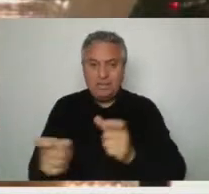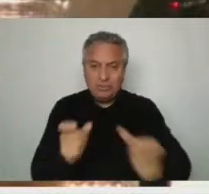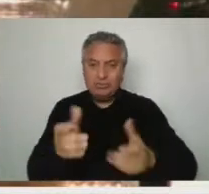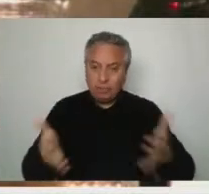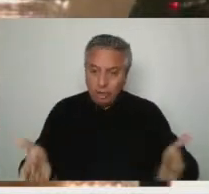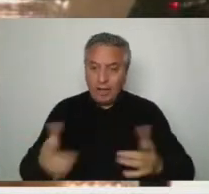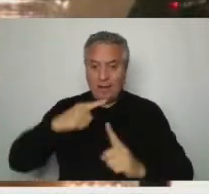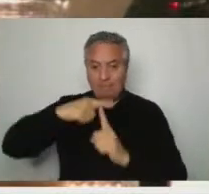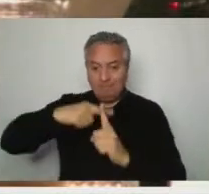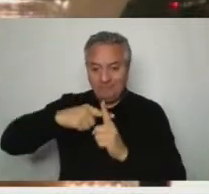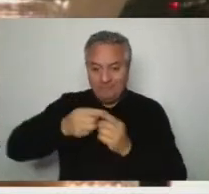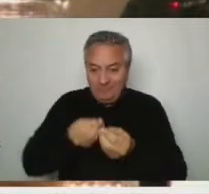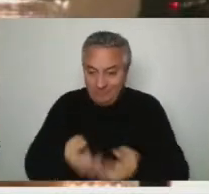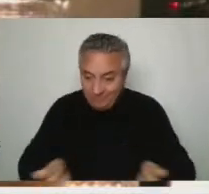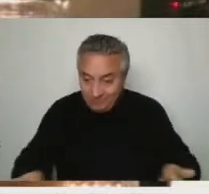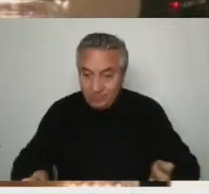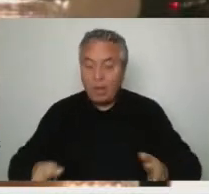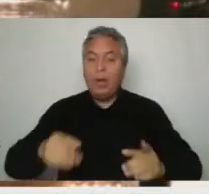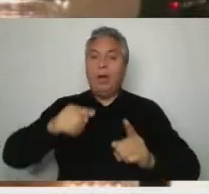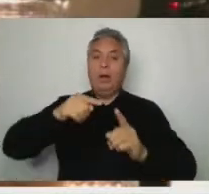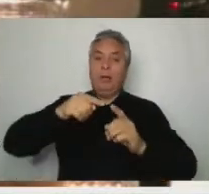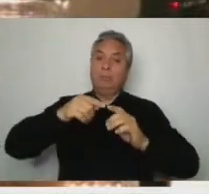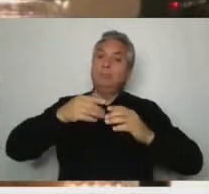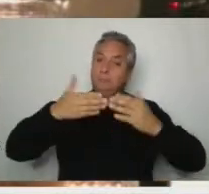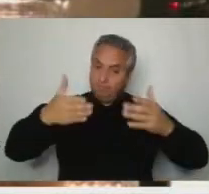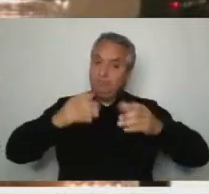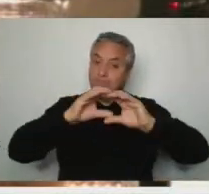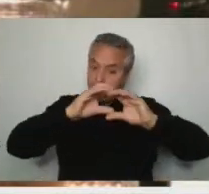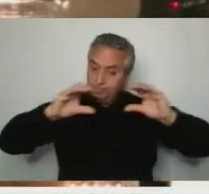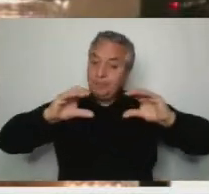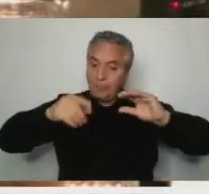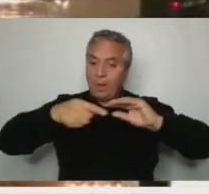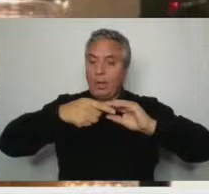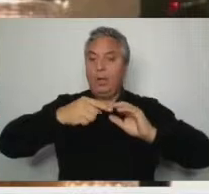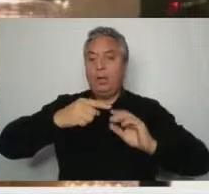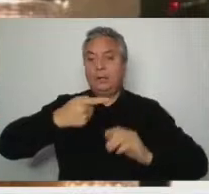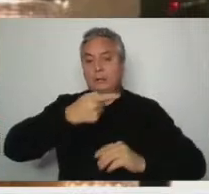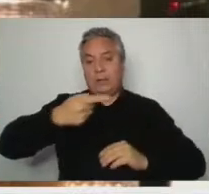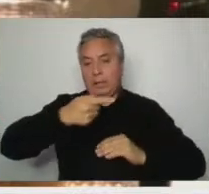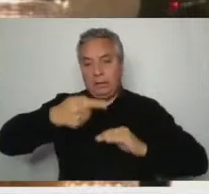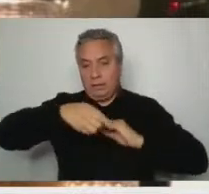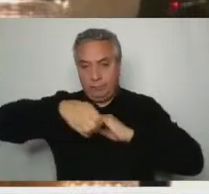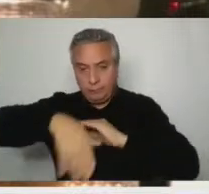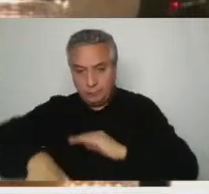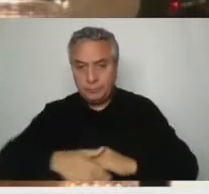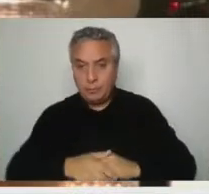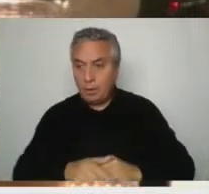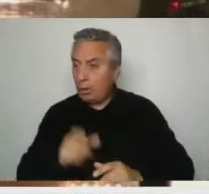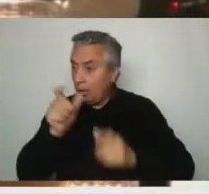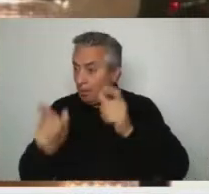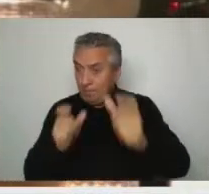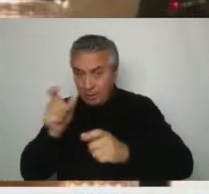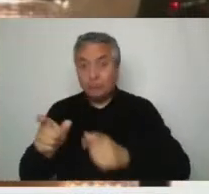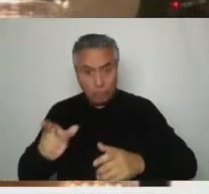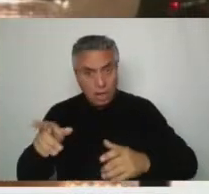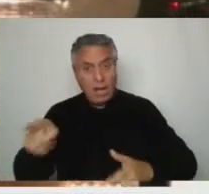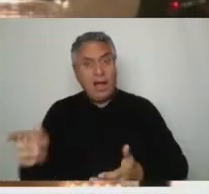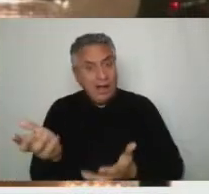differently. There are people who have many, many diseases and pathologies, but they feel healthy, they feel